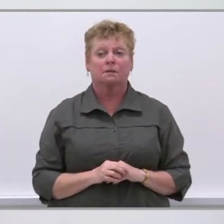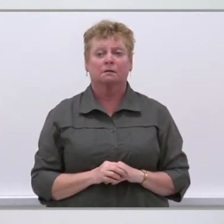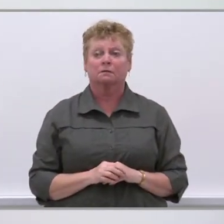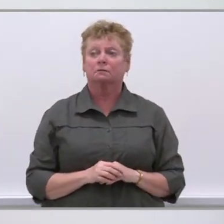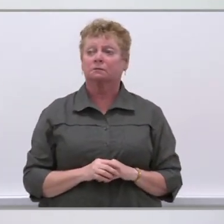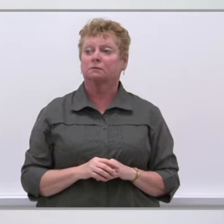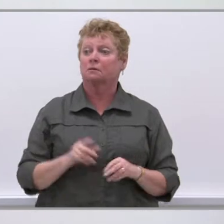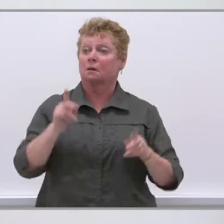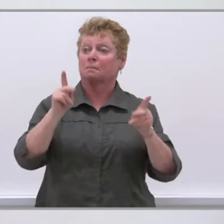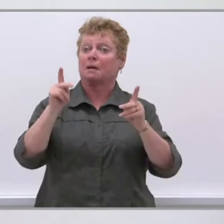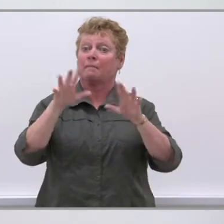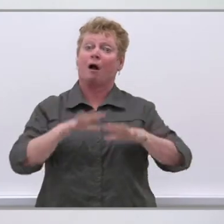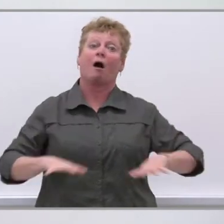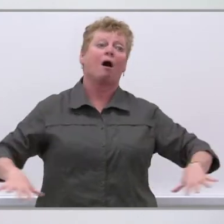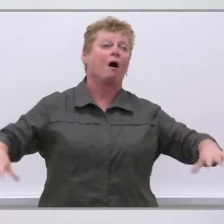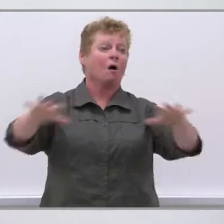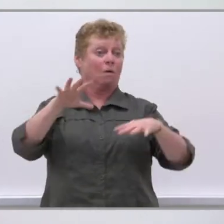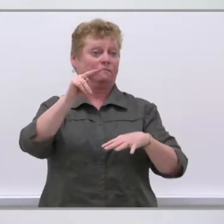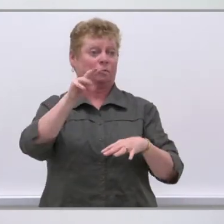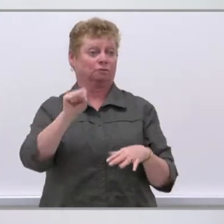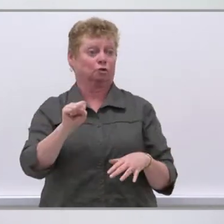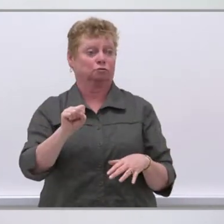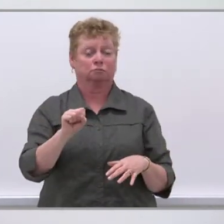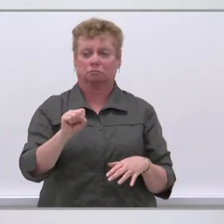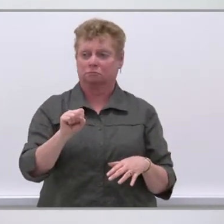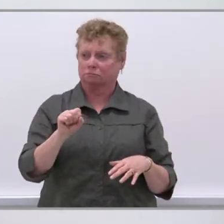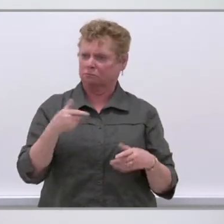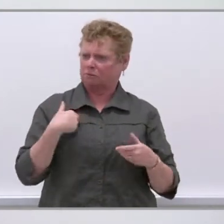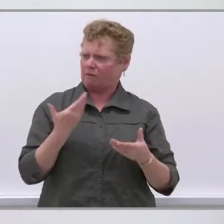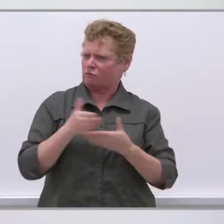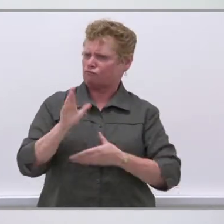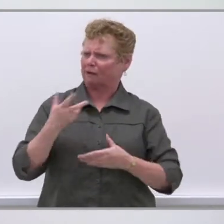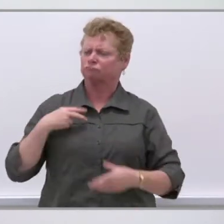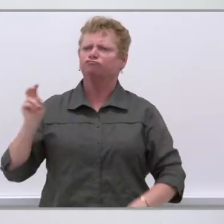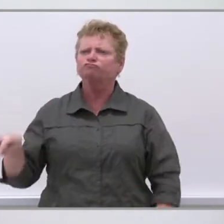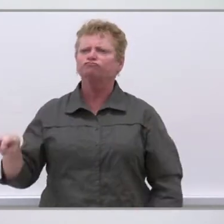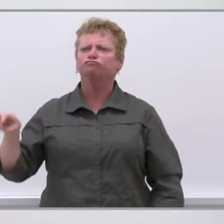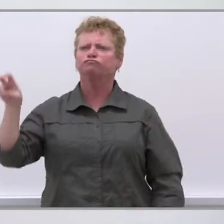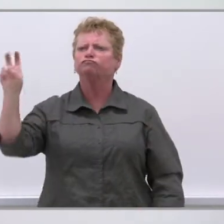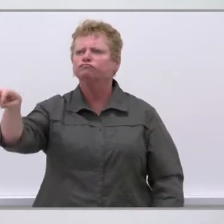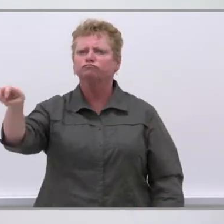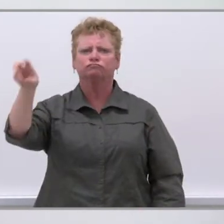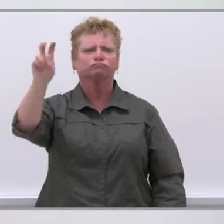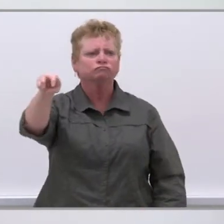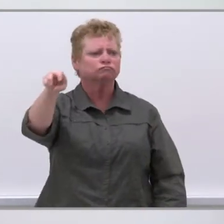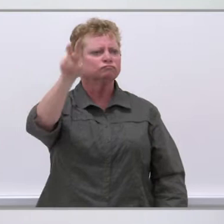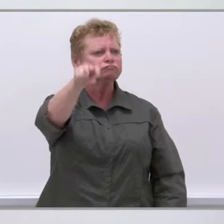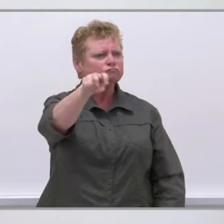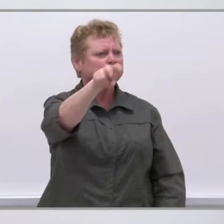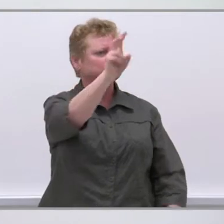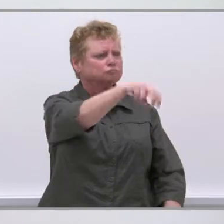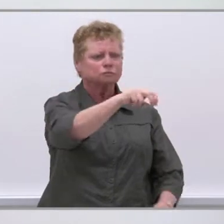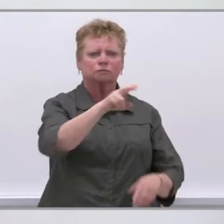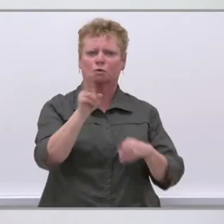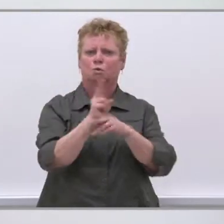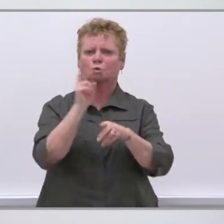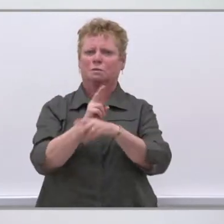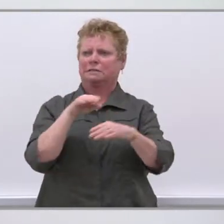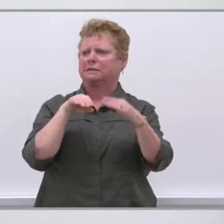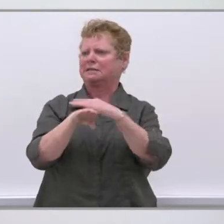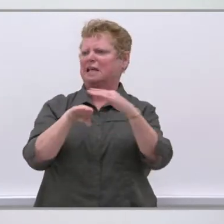All Nova Scotians should be able to travel within the province using our current